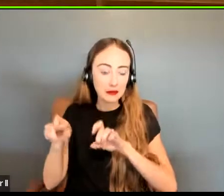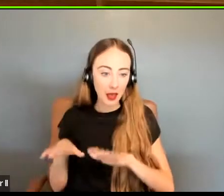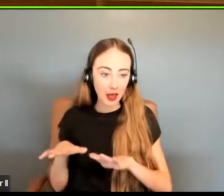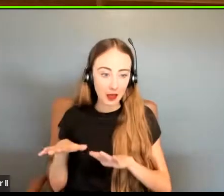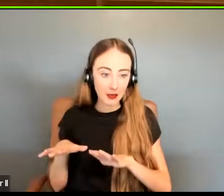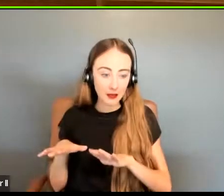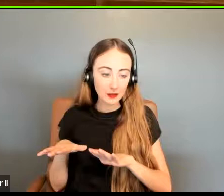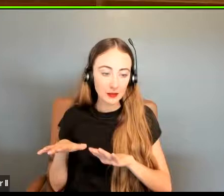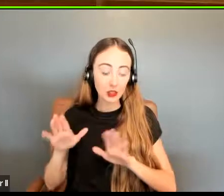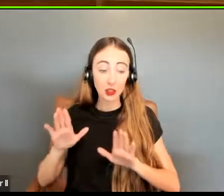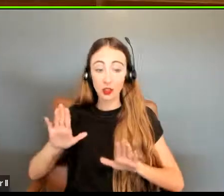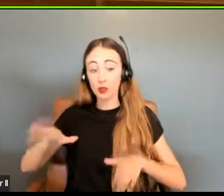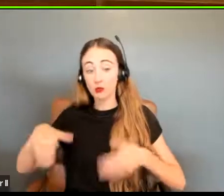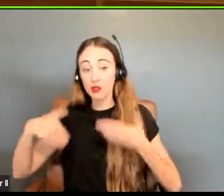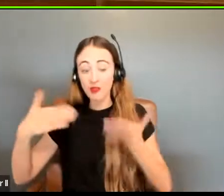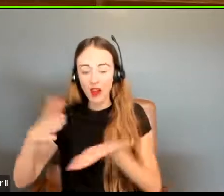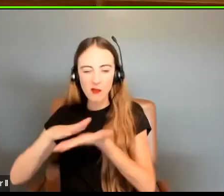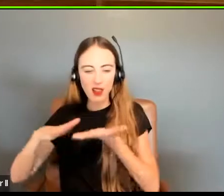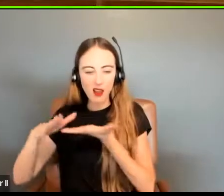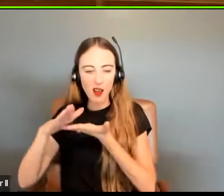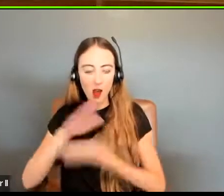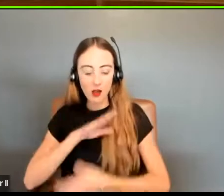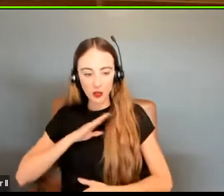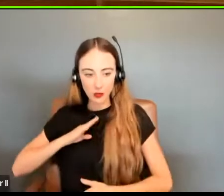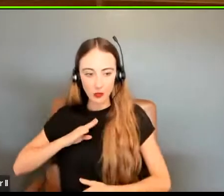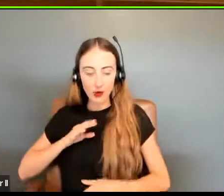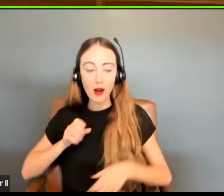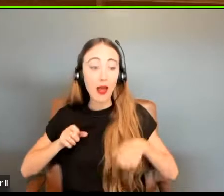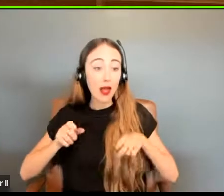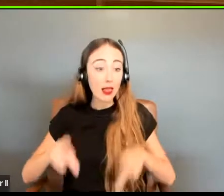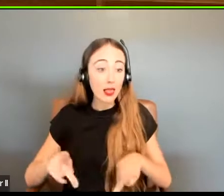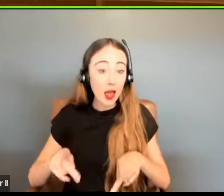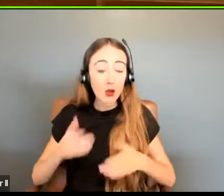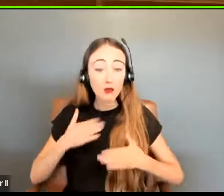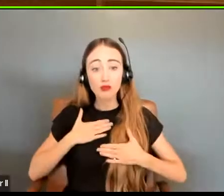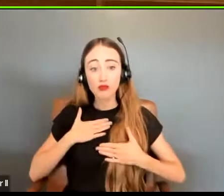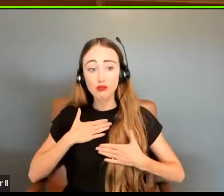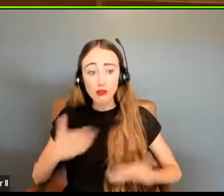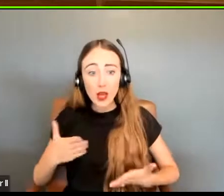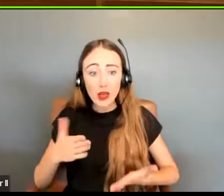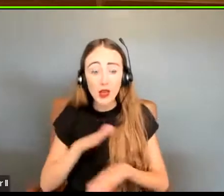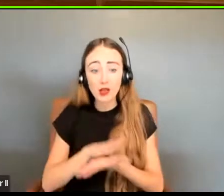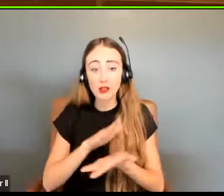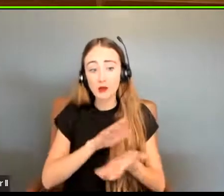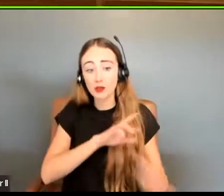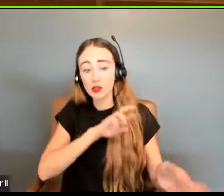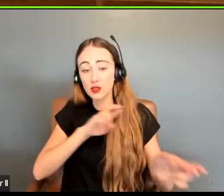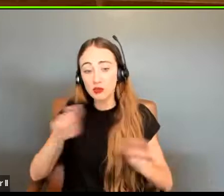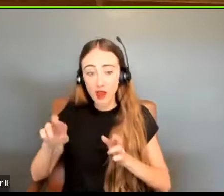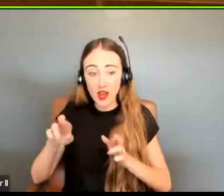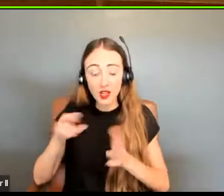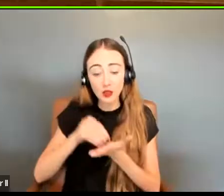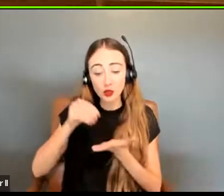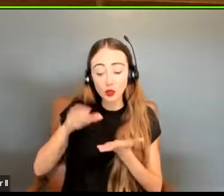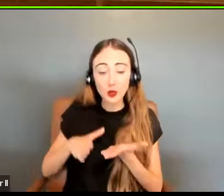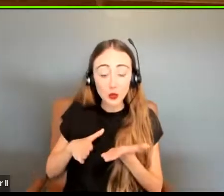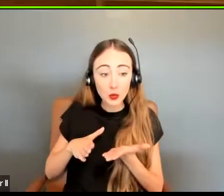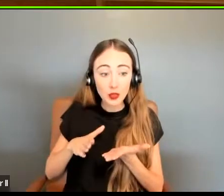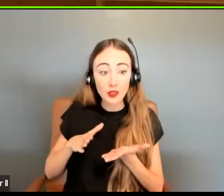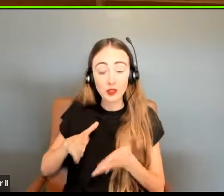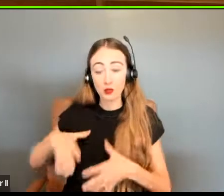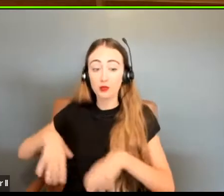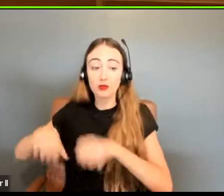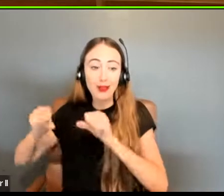which is administered by the College Board, enables willing and academically prepared students to pursue college-level studies while still in high